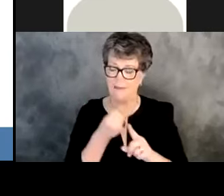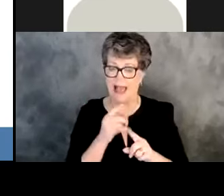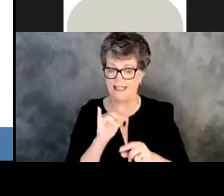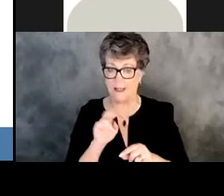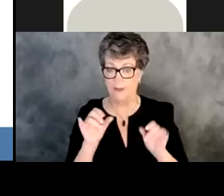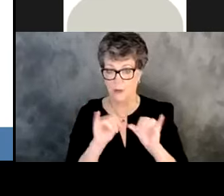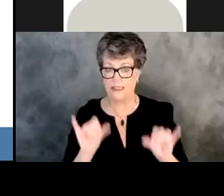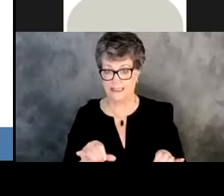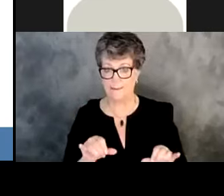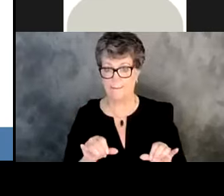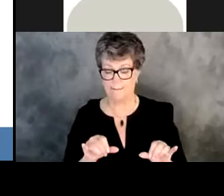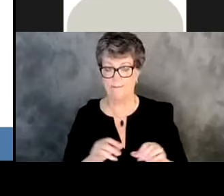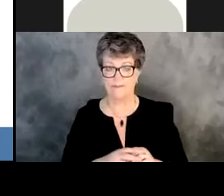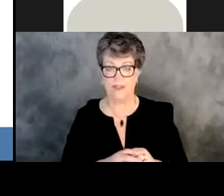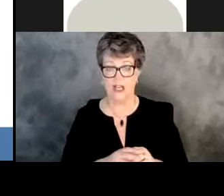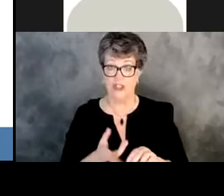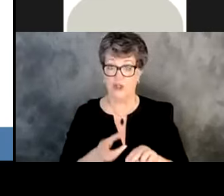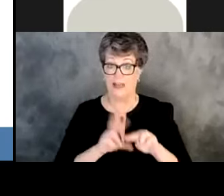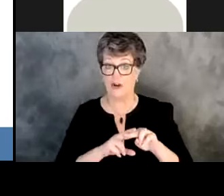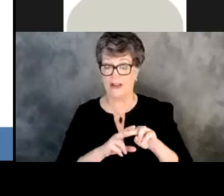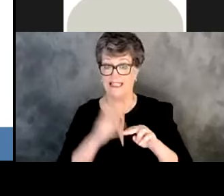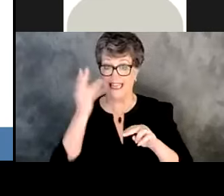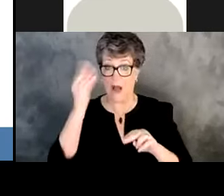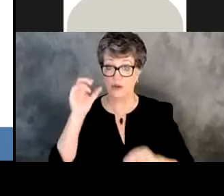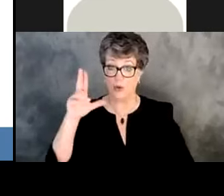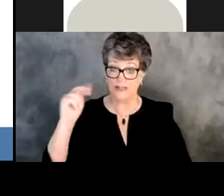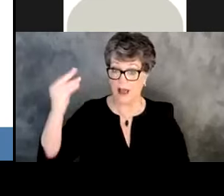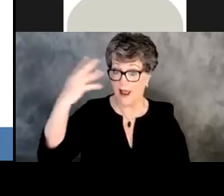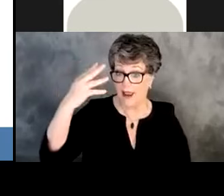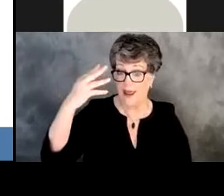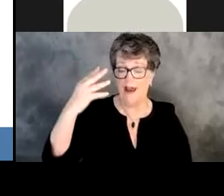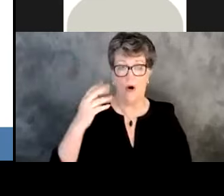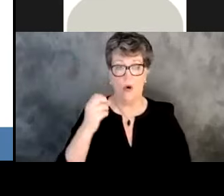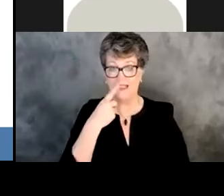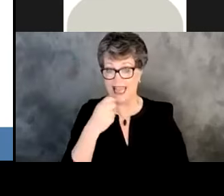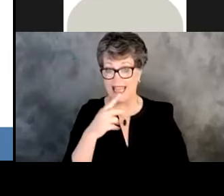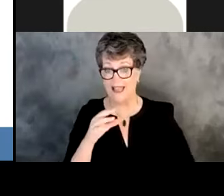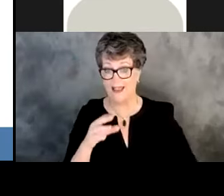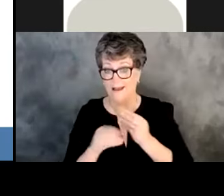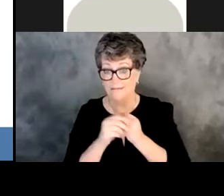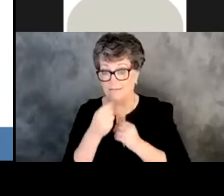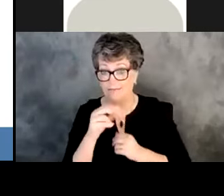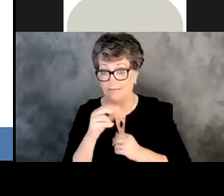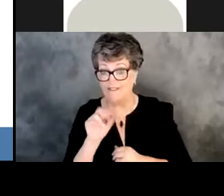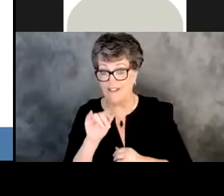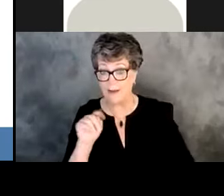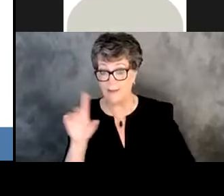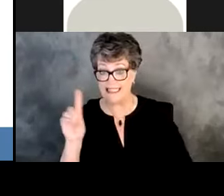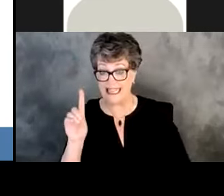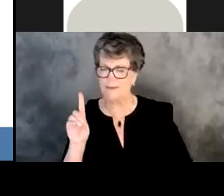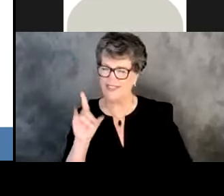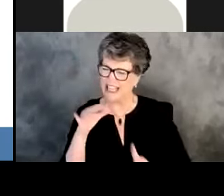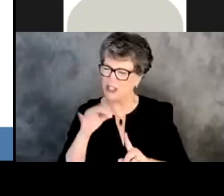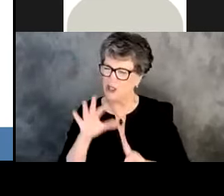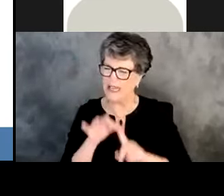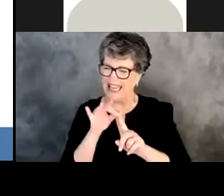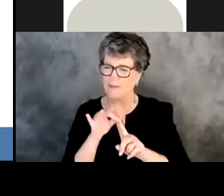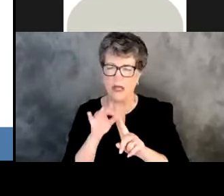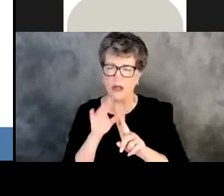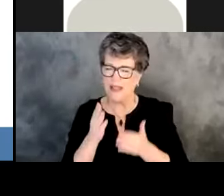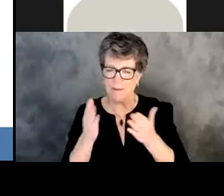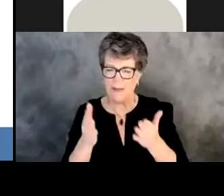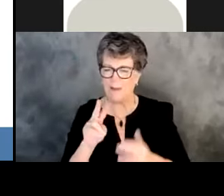system. And so increasing outdoor sun exposure or taking vitamin D supplements, that's the one thing that's unique. I don't necessarily recommend